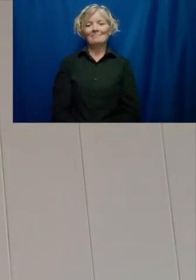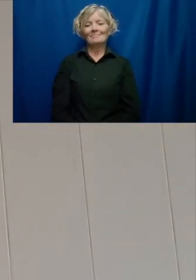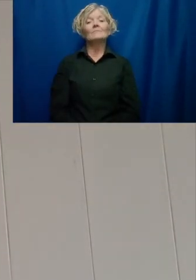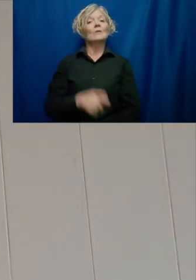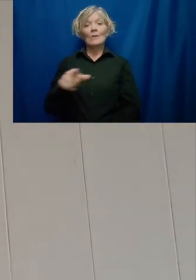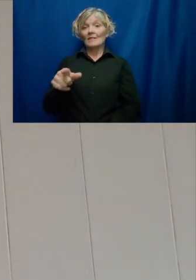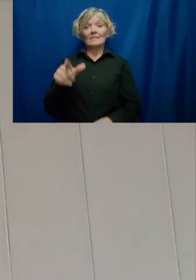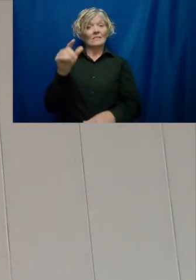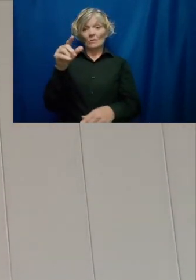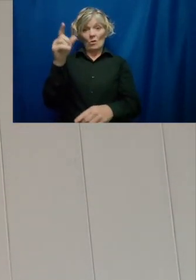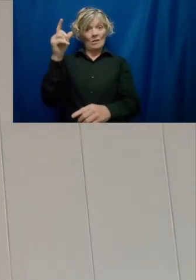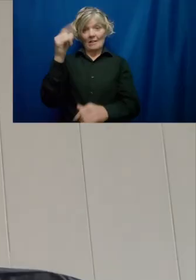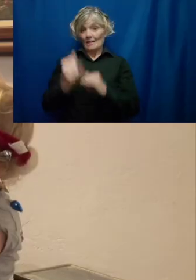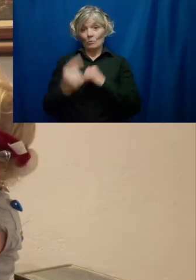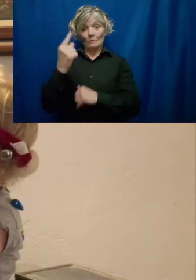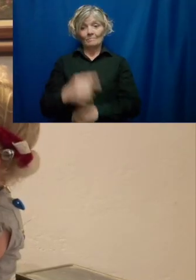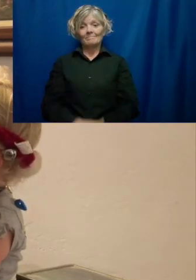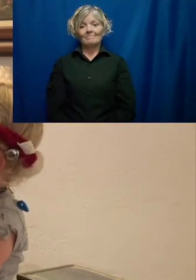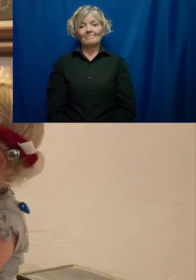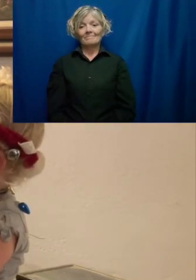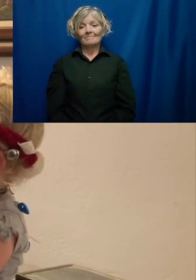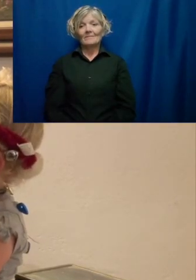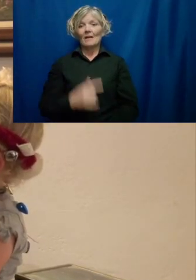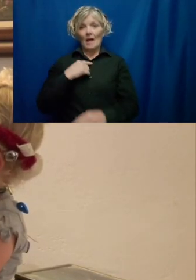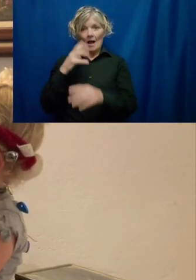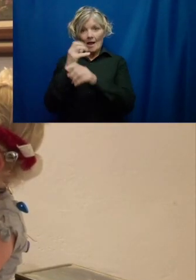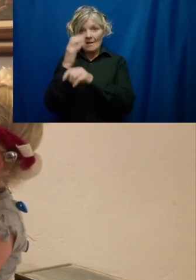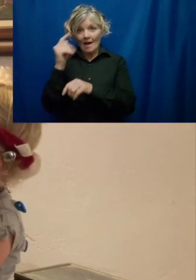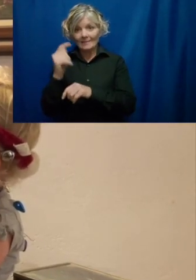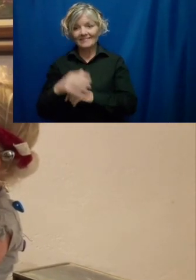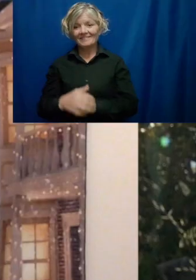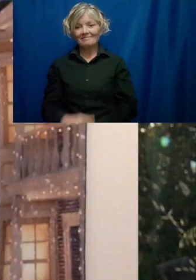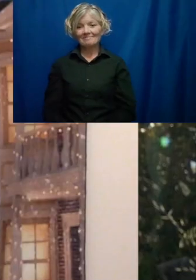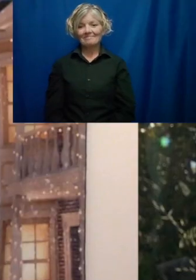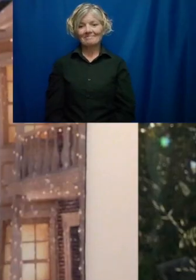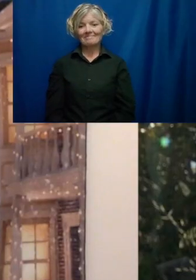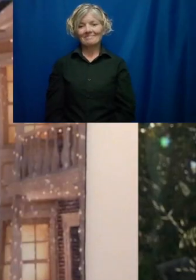Okay, this is it. This is the one. Wait a minute, I got this.